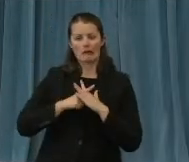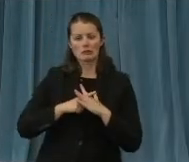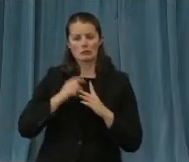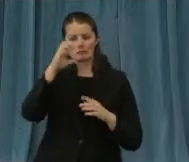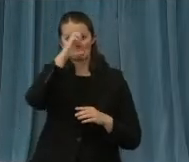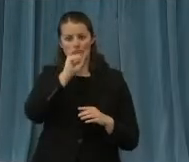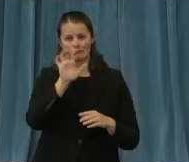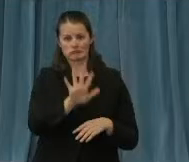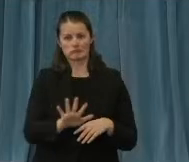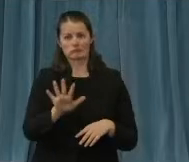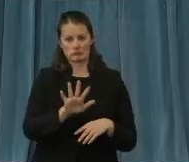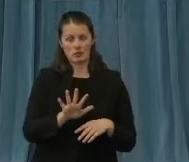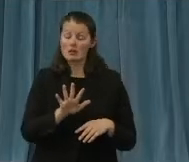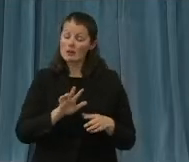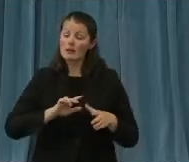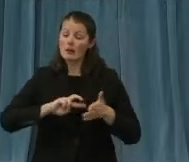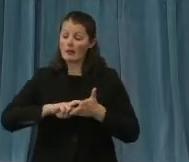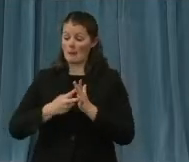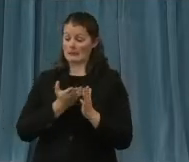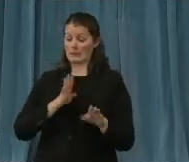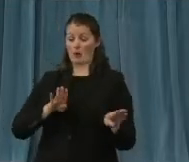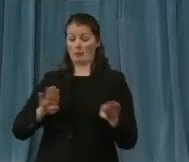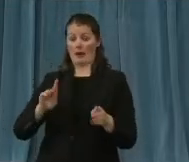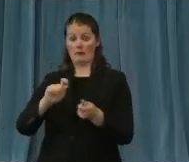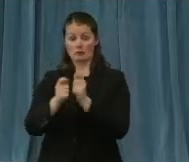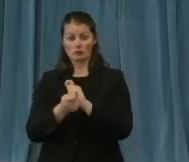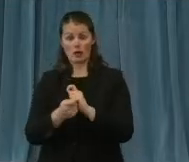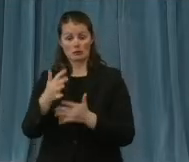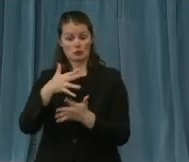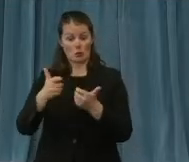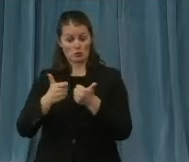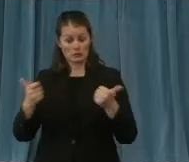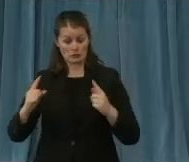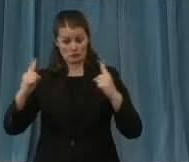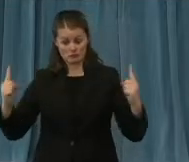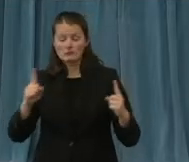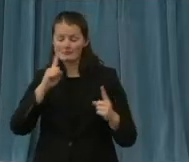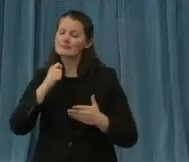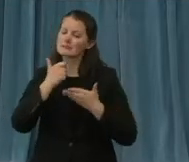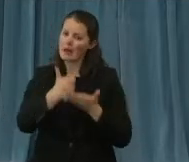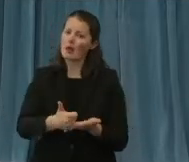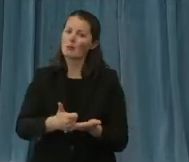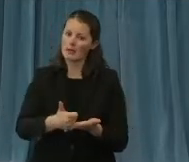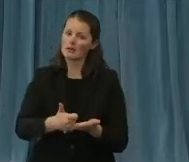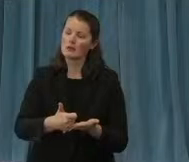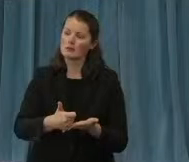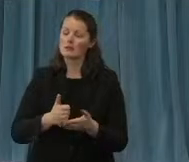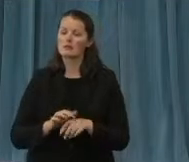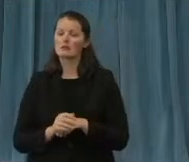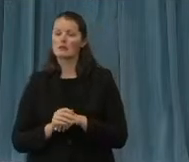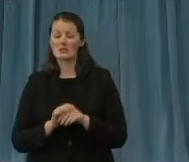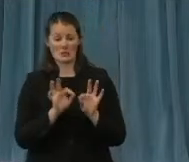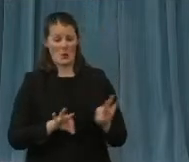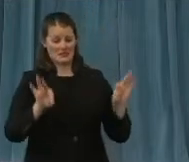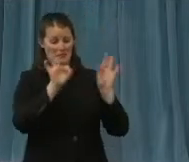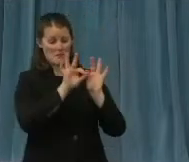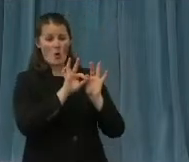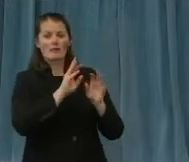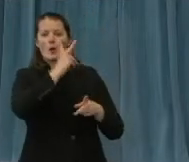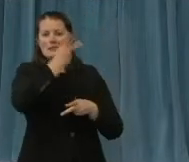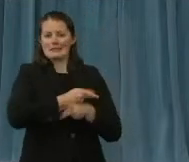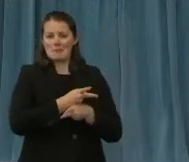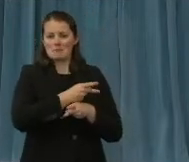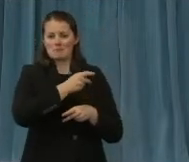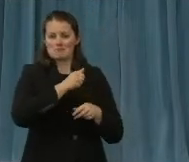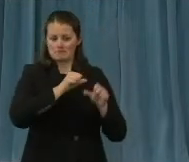working well. Flattening the curve is only beneficial if we keep the curve flat. And the factors that helped